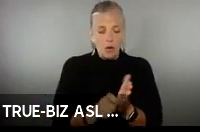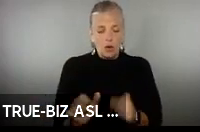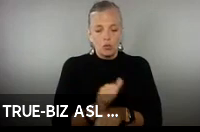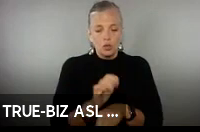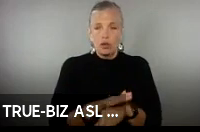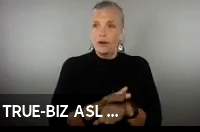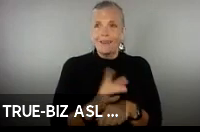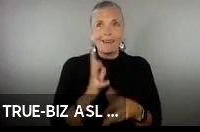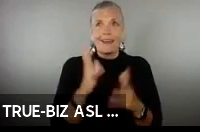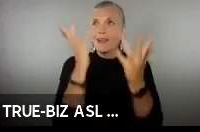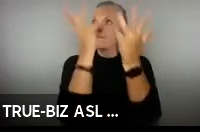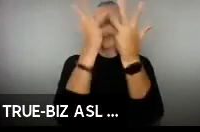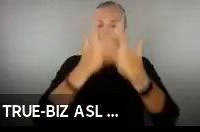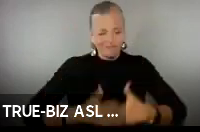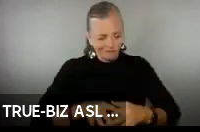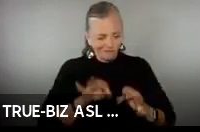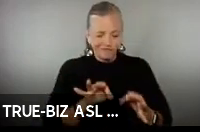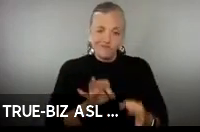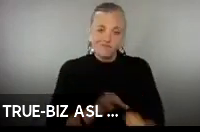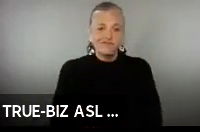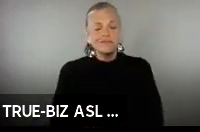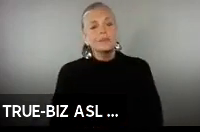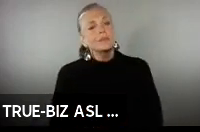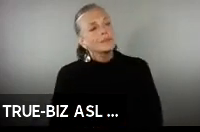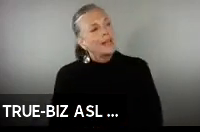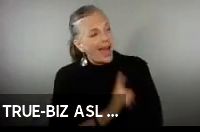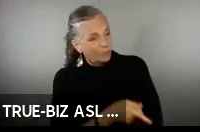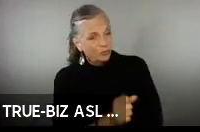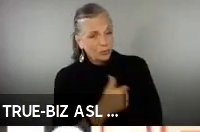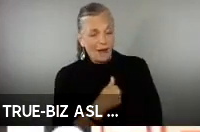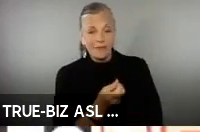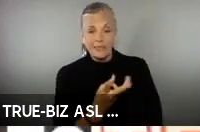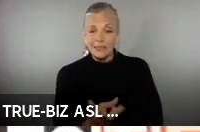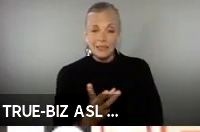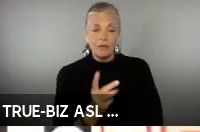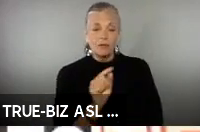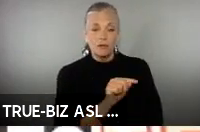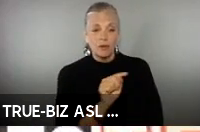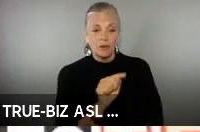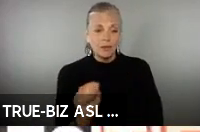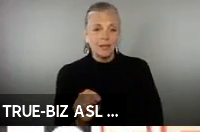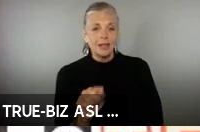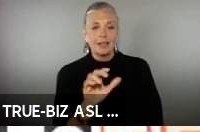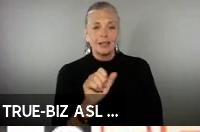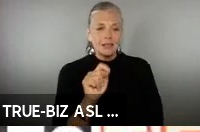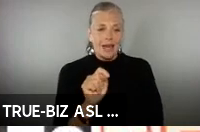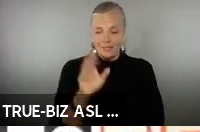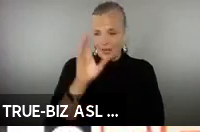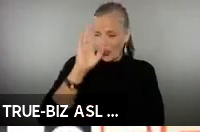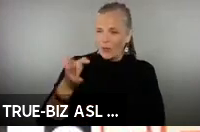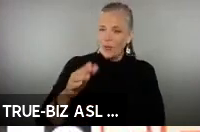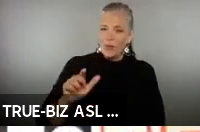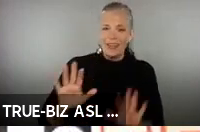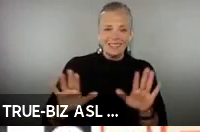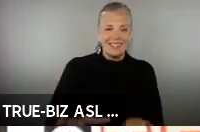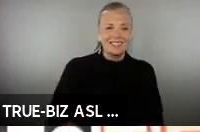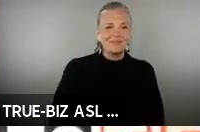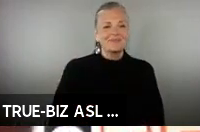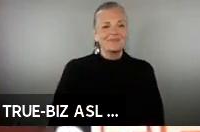And absolutely, absolutely. We have a couple cast members here. Excellent. Hello, Adam. Hello.